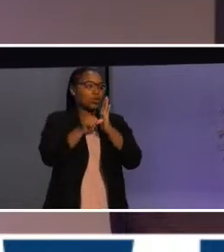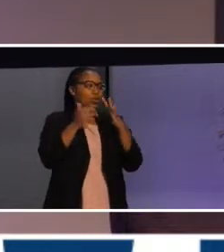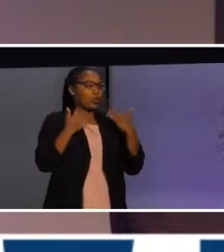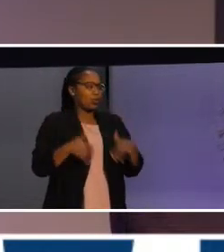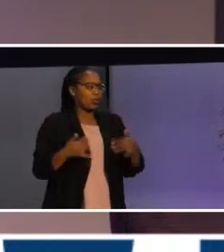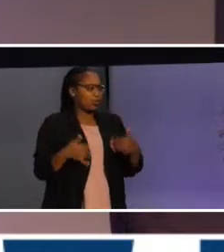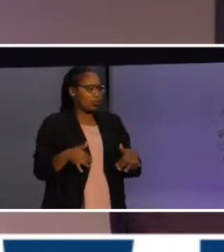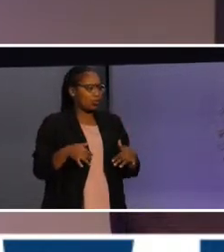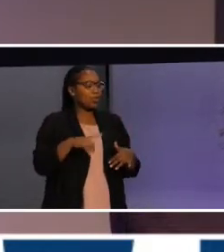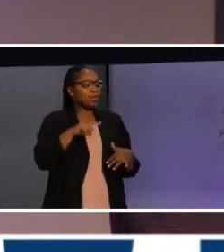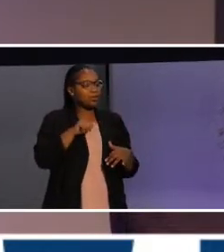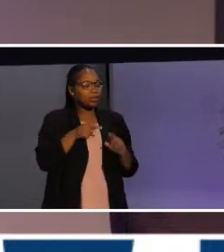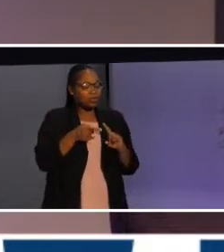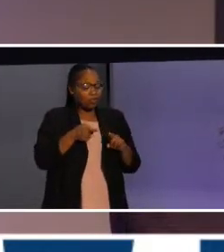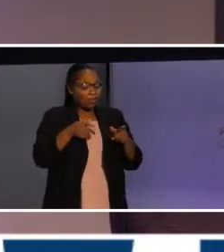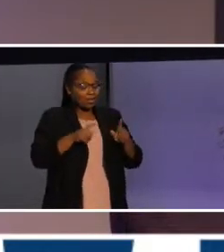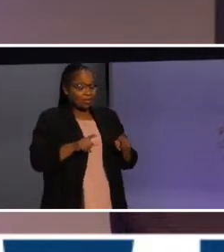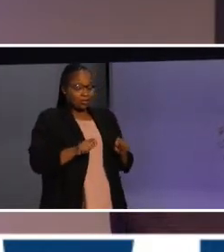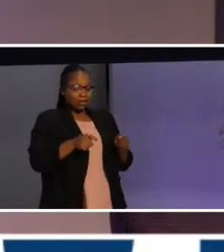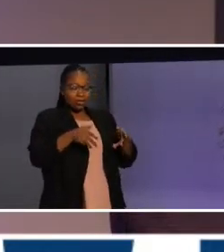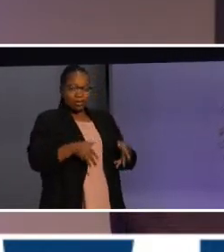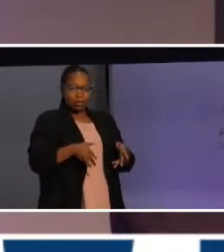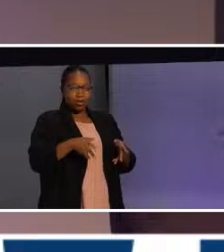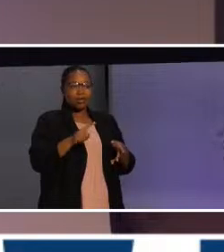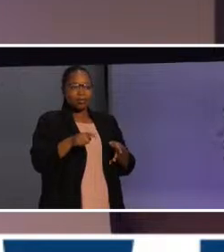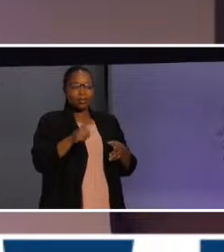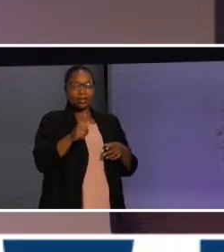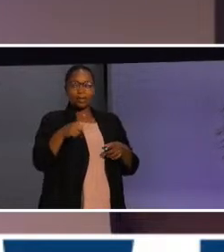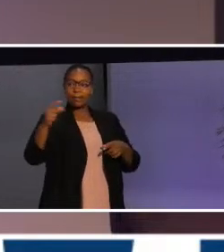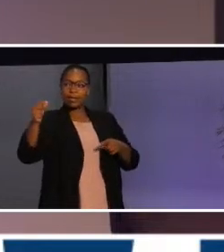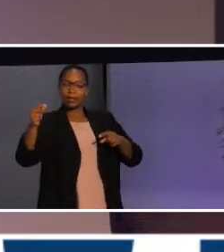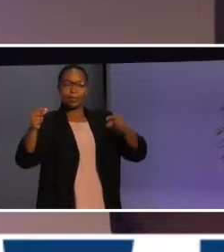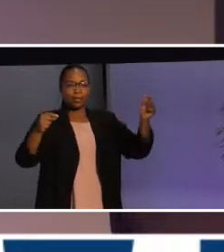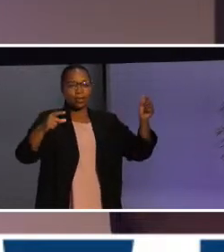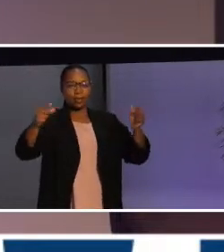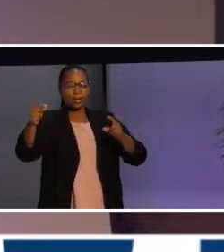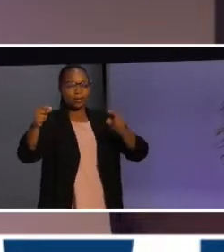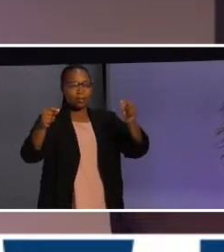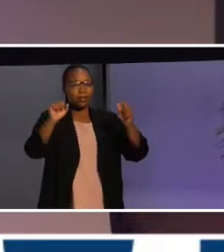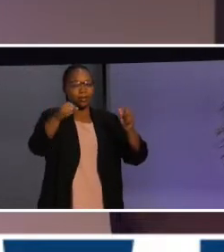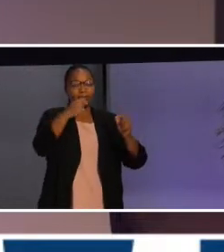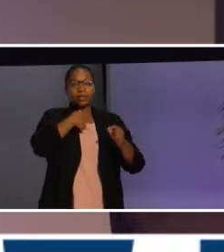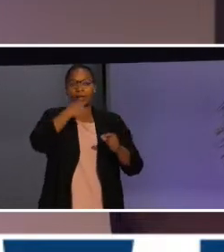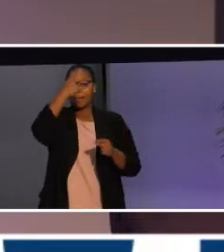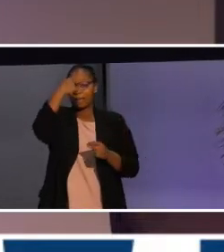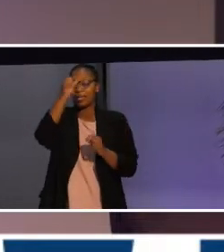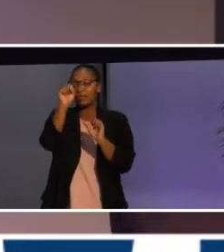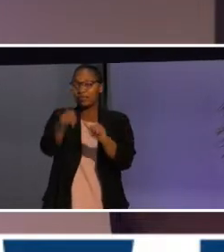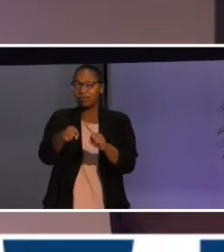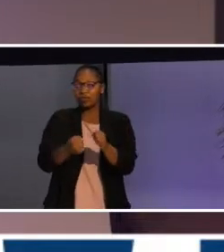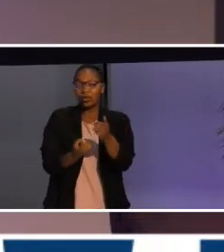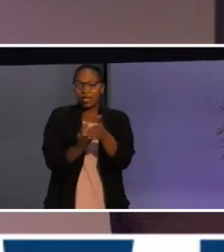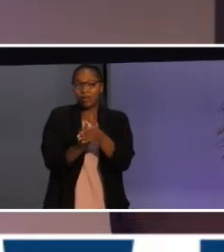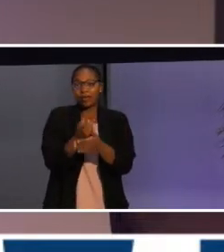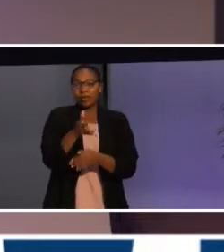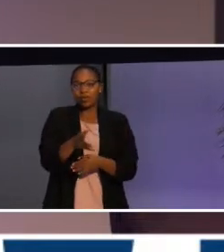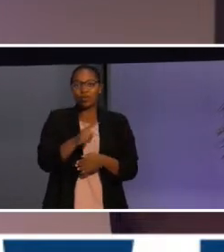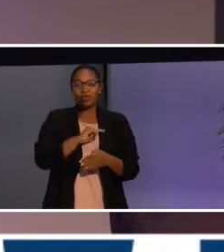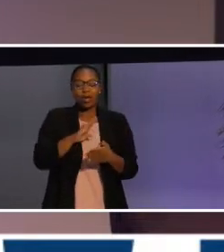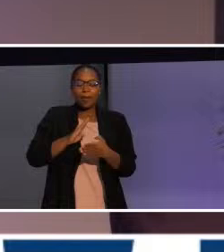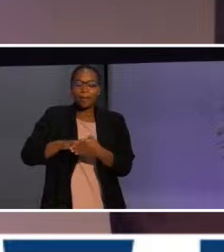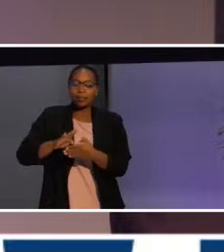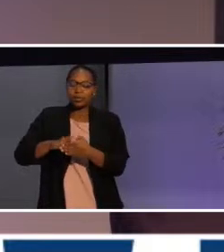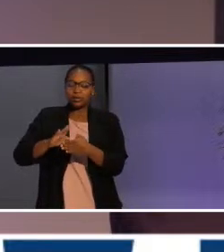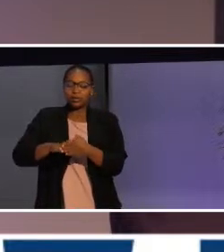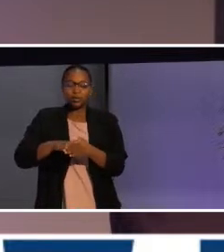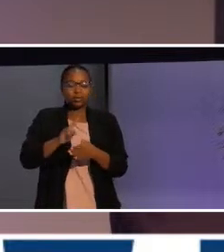from Cape Town, as I believe we will, with purposeful decisions that will contribute to